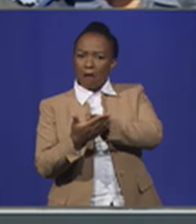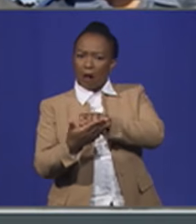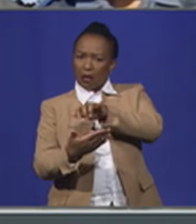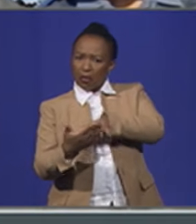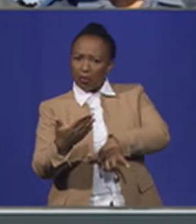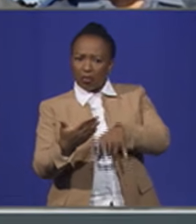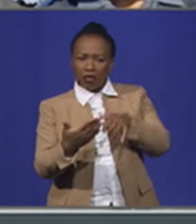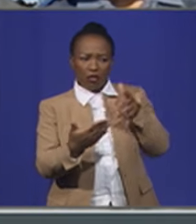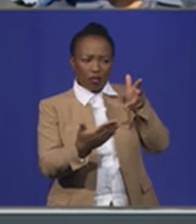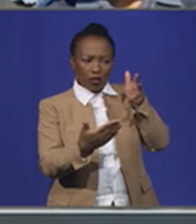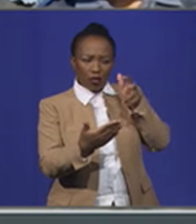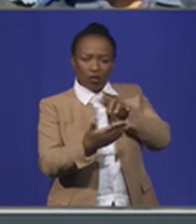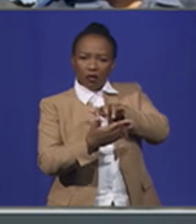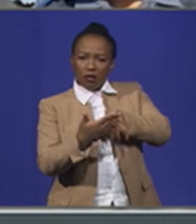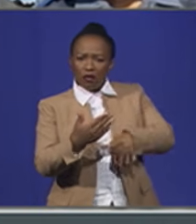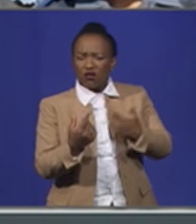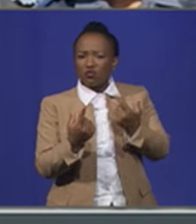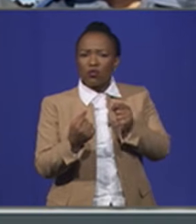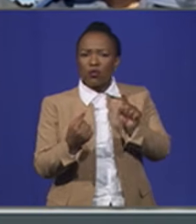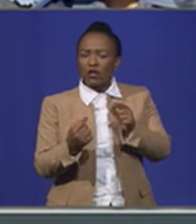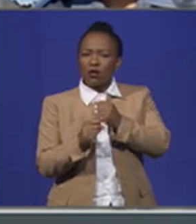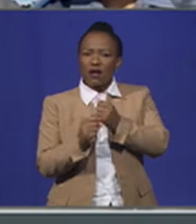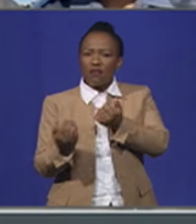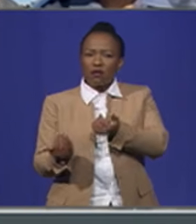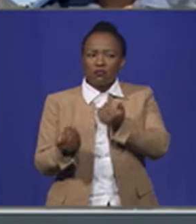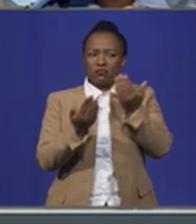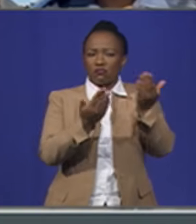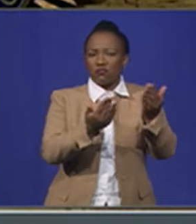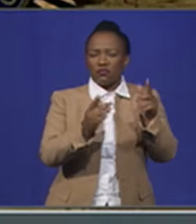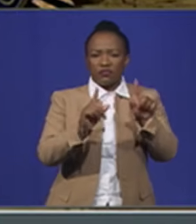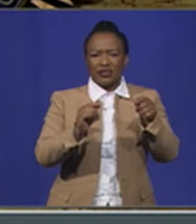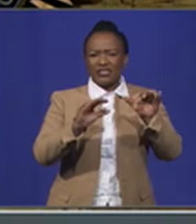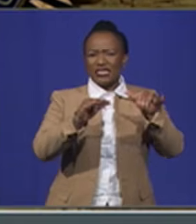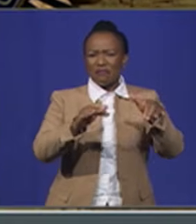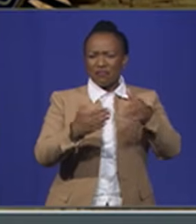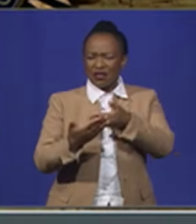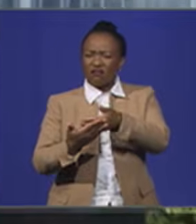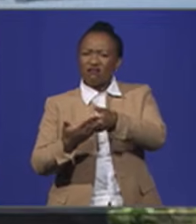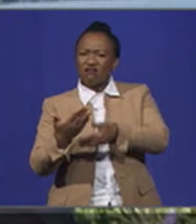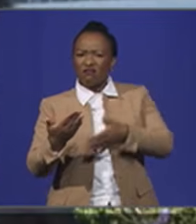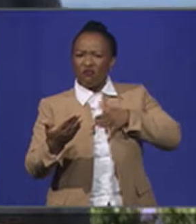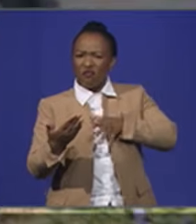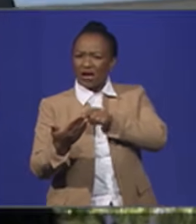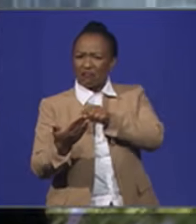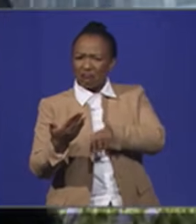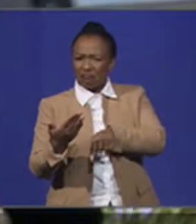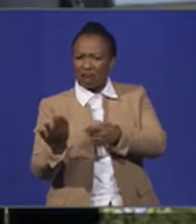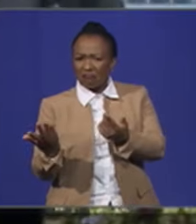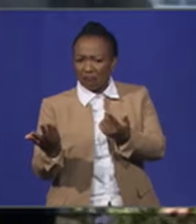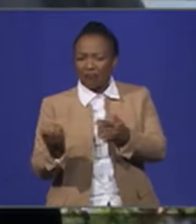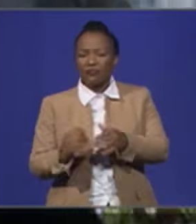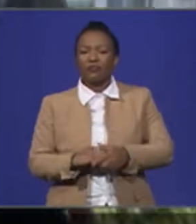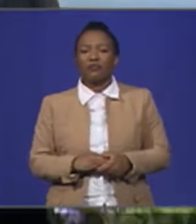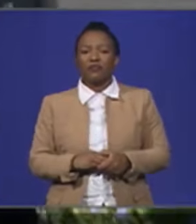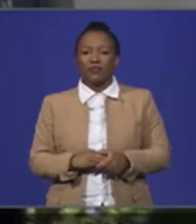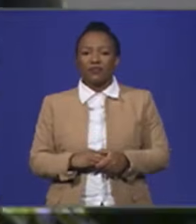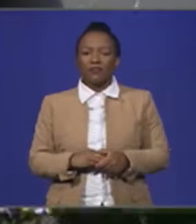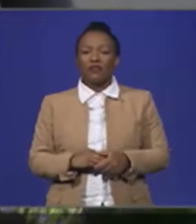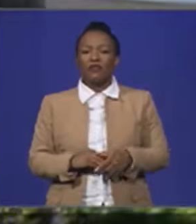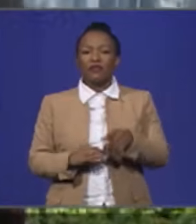statement if you did not hand over that statement to the team that was working on that case? Modula setilo wa komiti